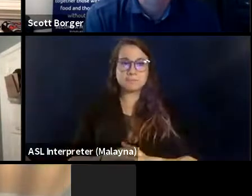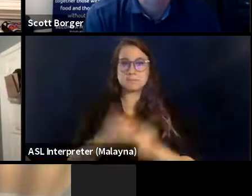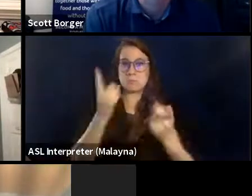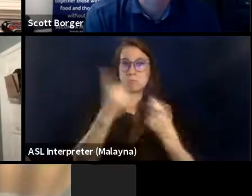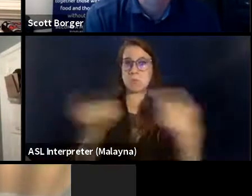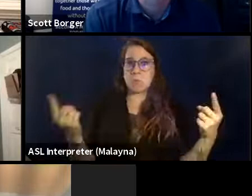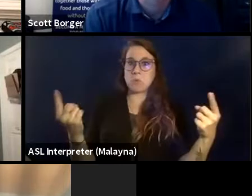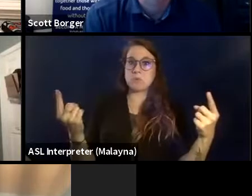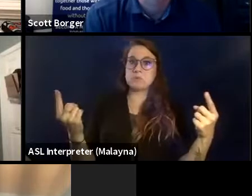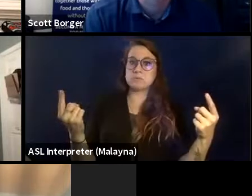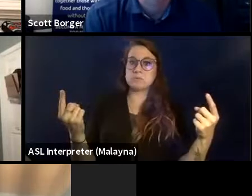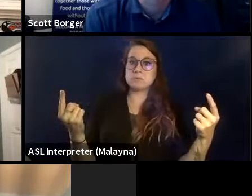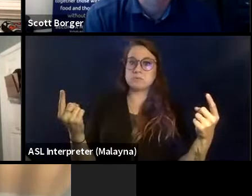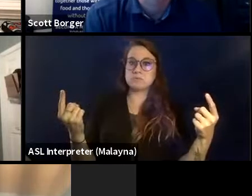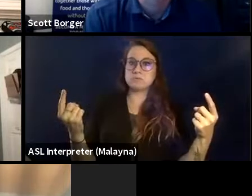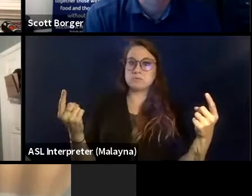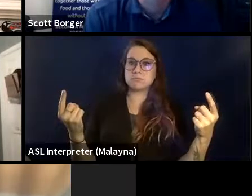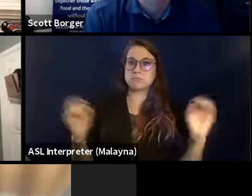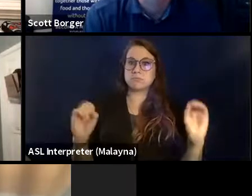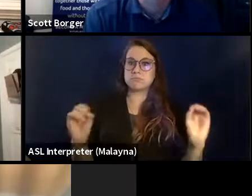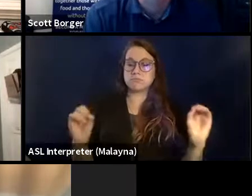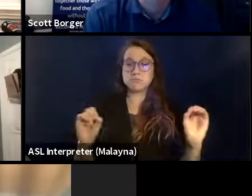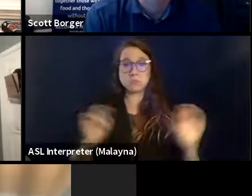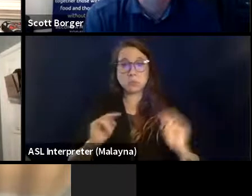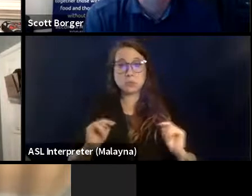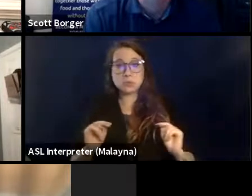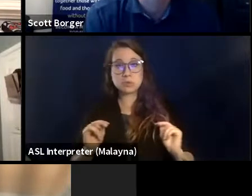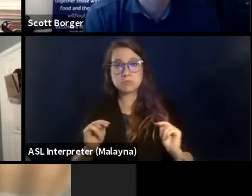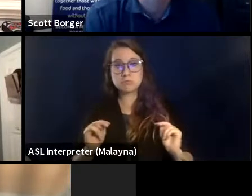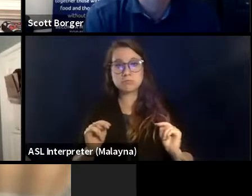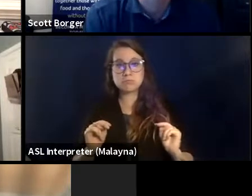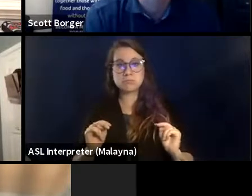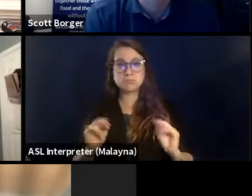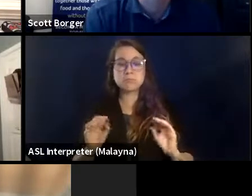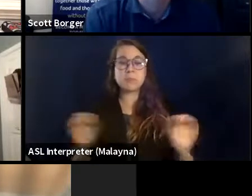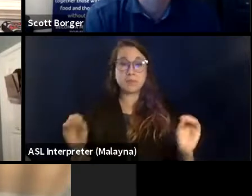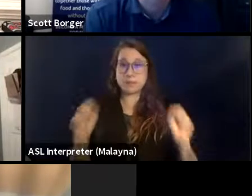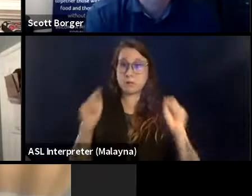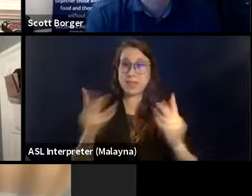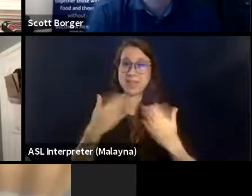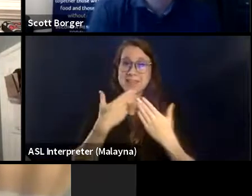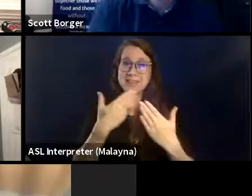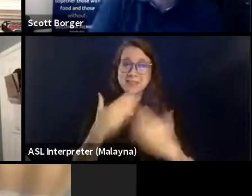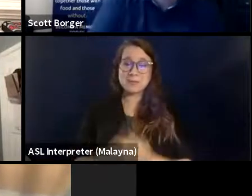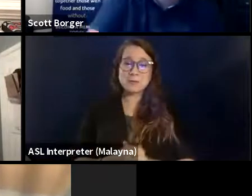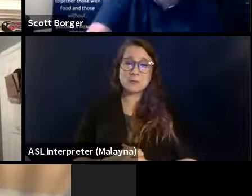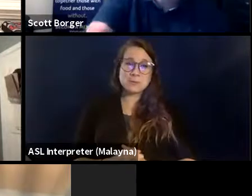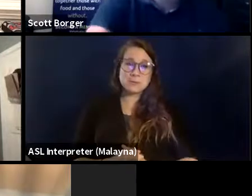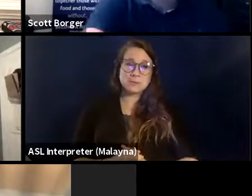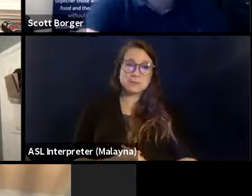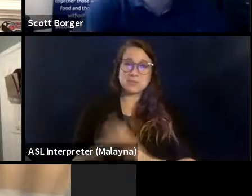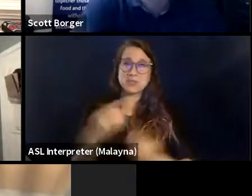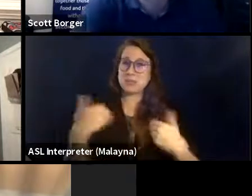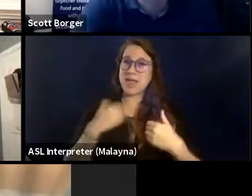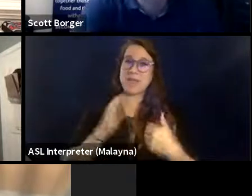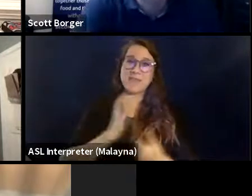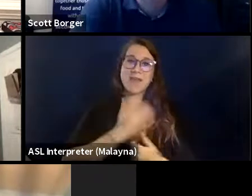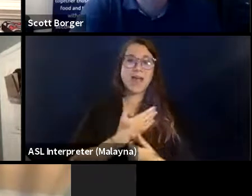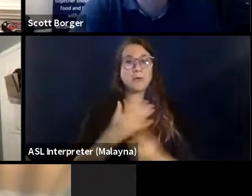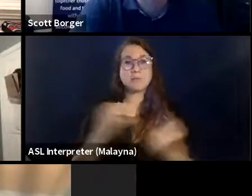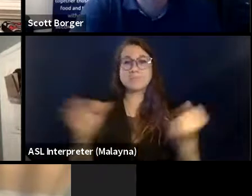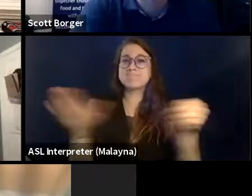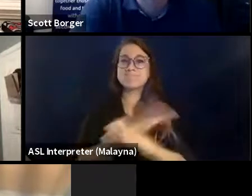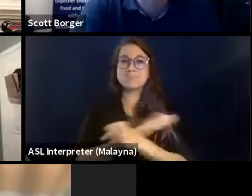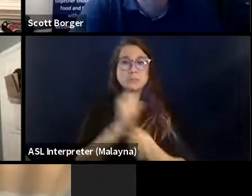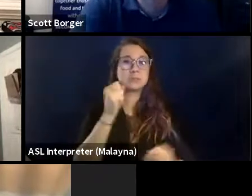All opposed? Any abstentions? Okay, thank you. Then you have our unanimous support, and